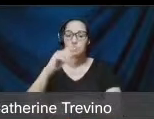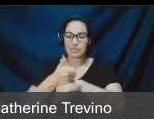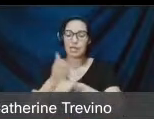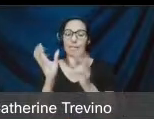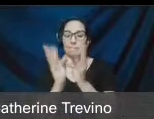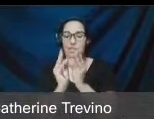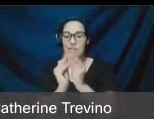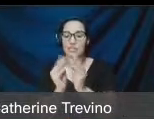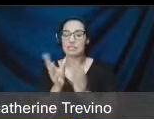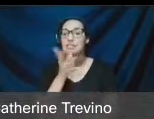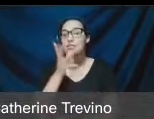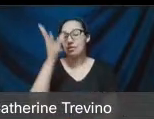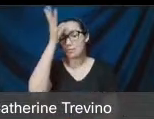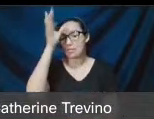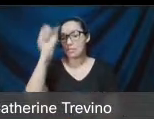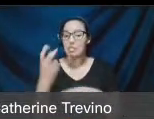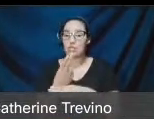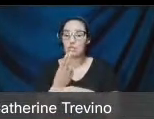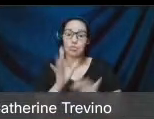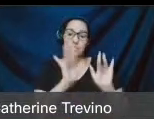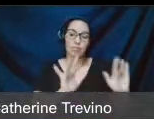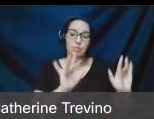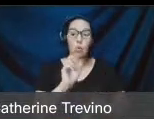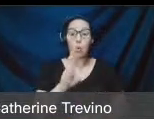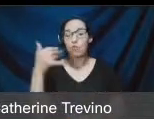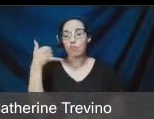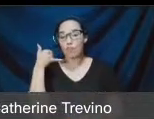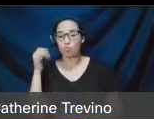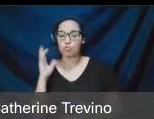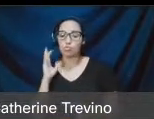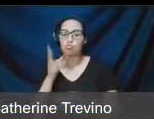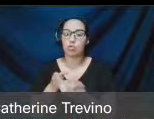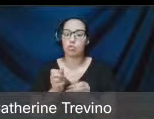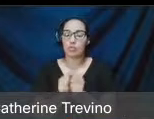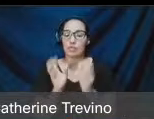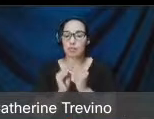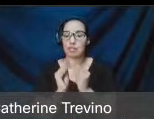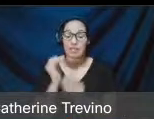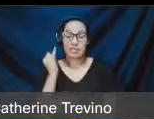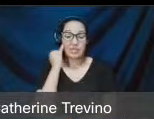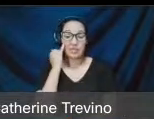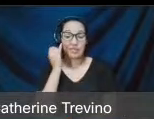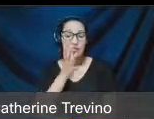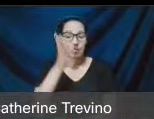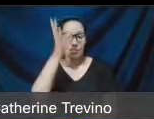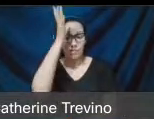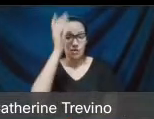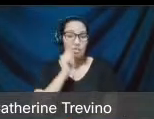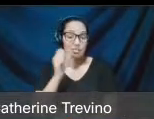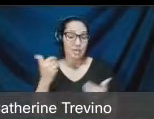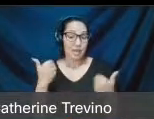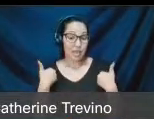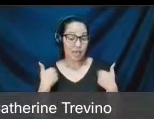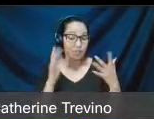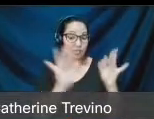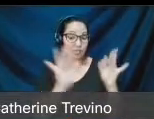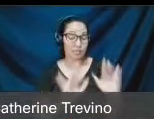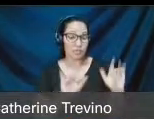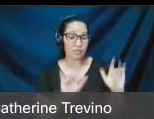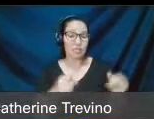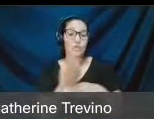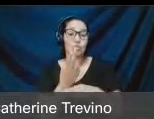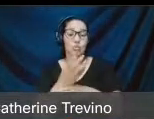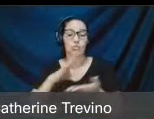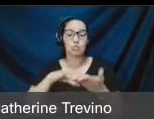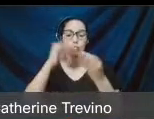use a computer or phone for a WebEx meeting. For those parents who might not have a computer, the parents will have the option of using their student's Chromebook as